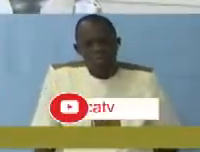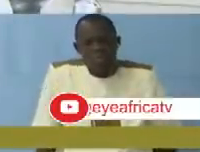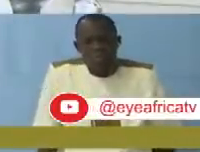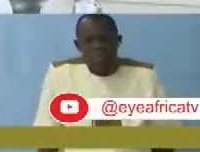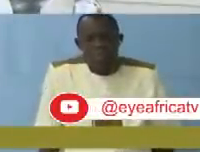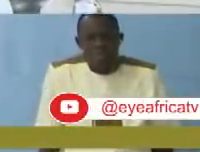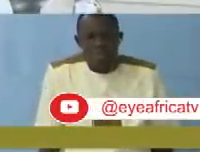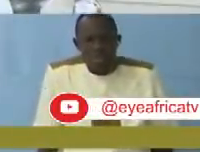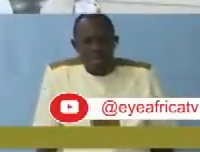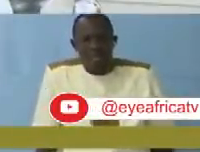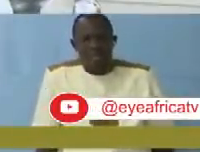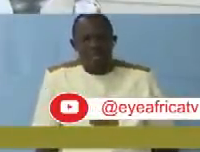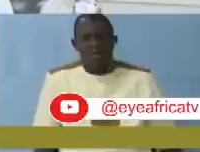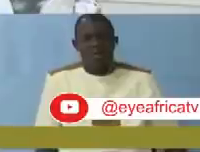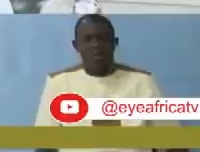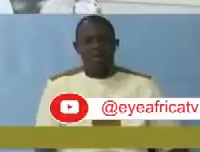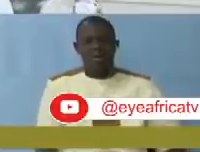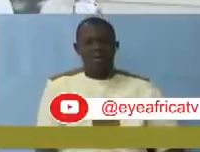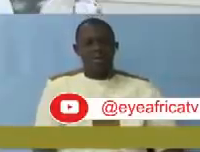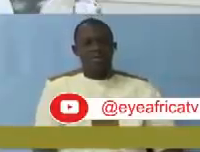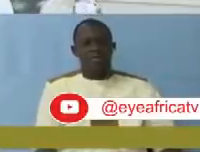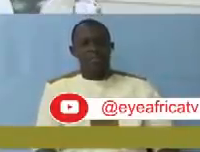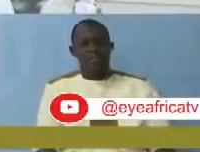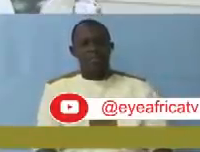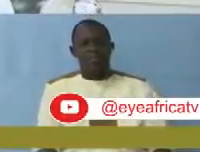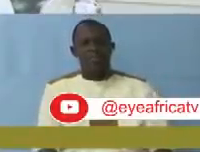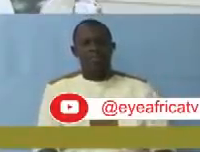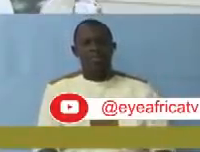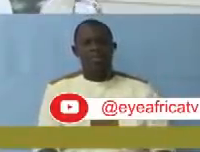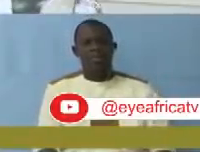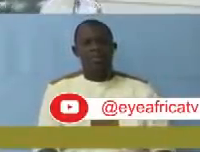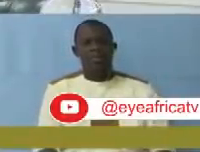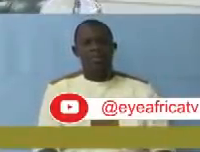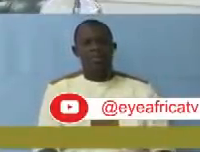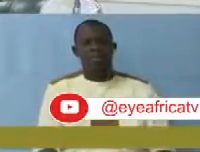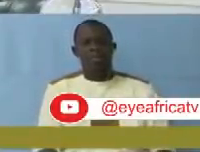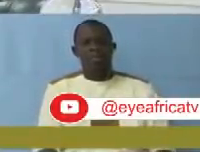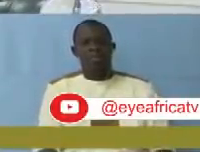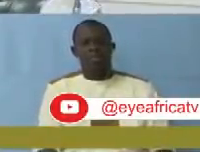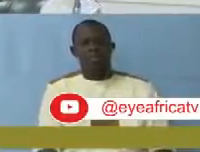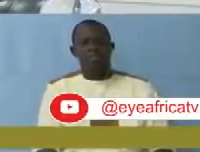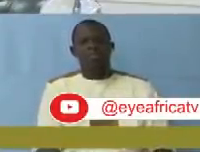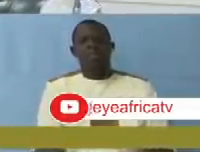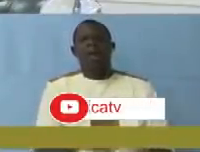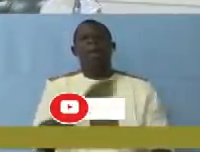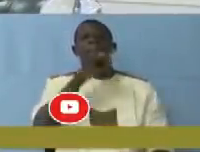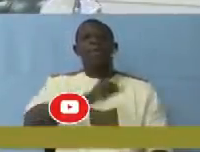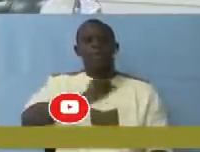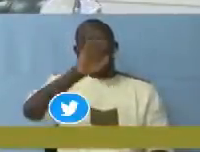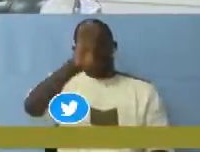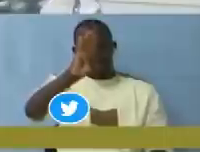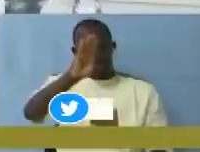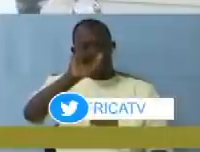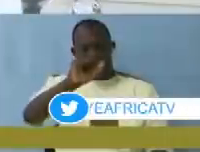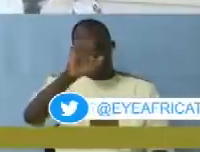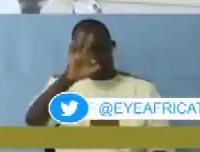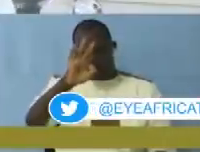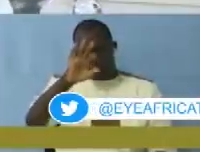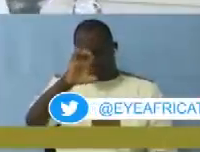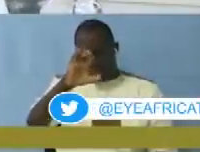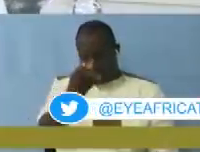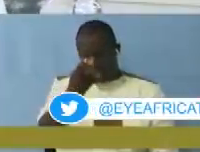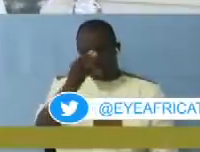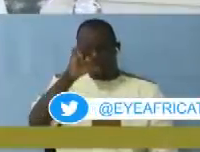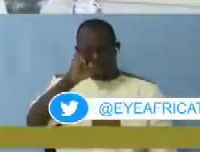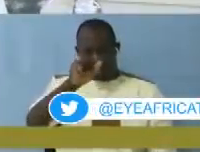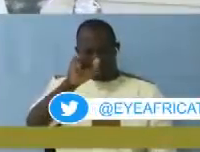Mr. Bachsamba Jallo, I swear I'm on oath. Please, just answer the question.